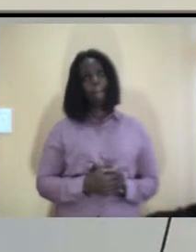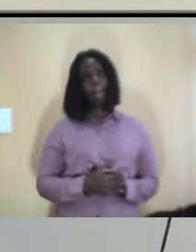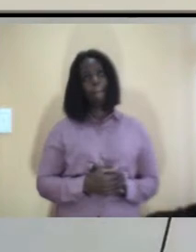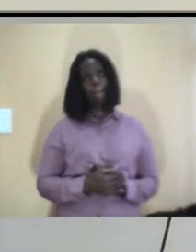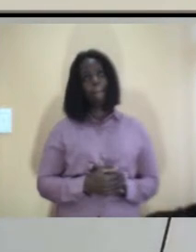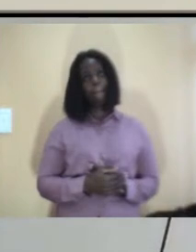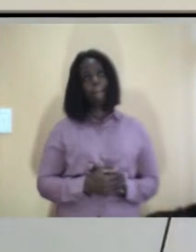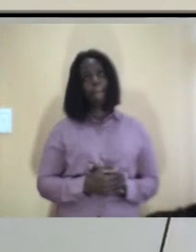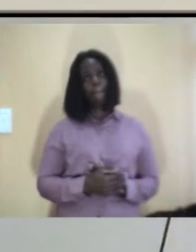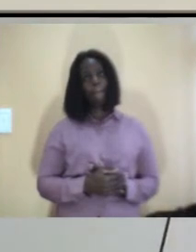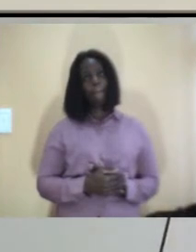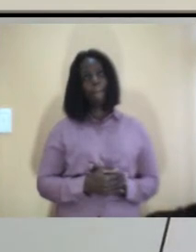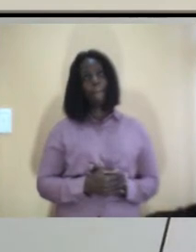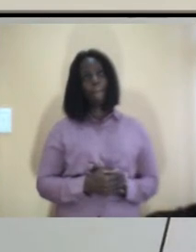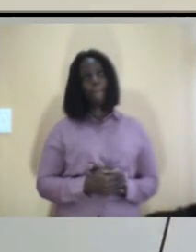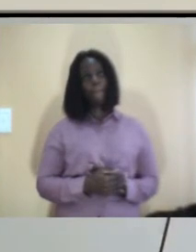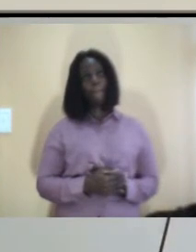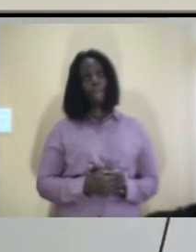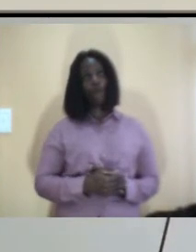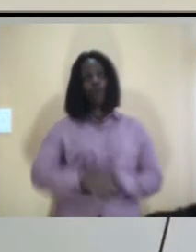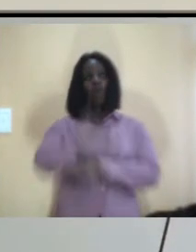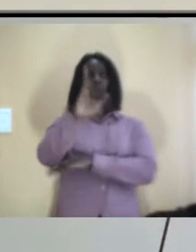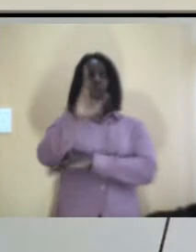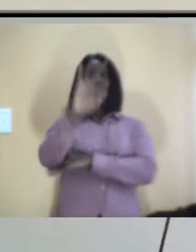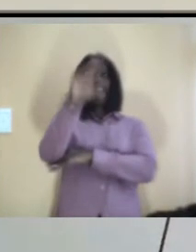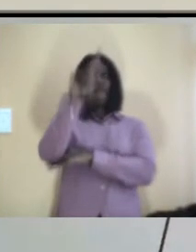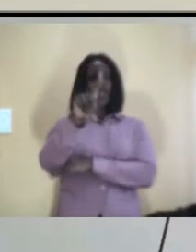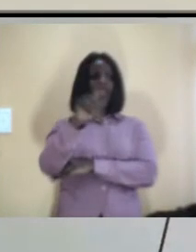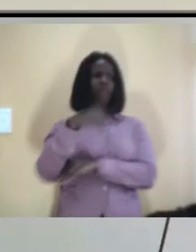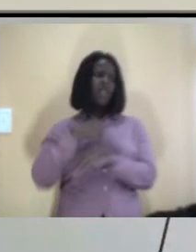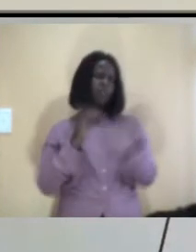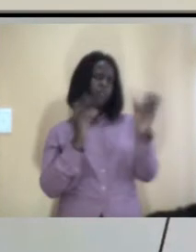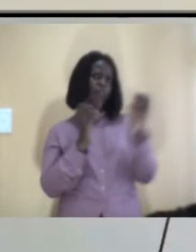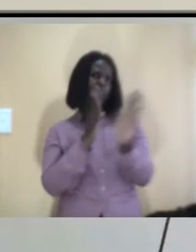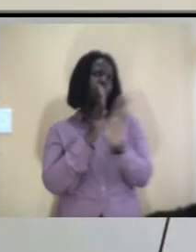We are going to have the IFP, as I indicated.